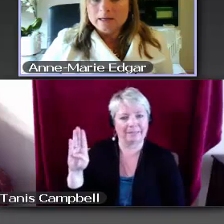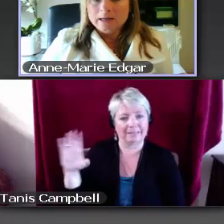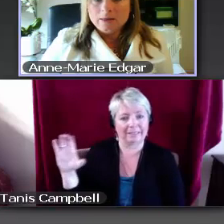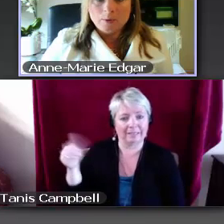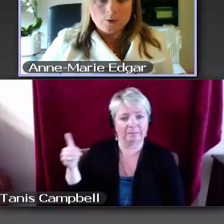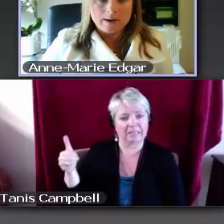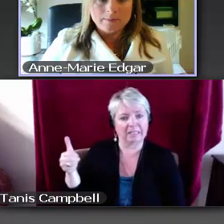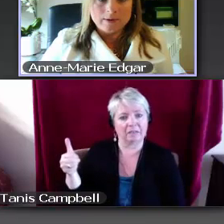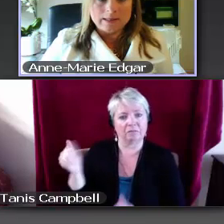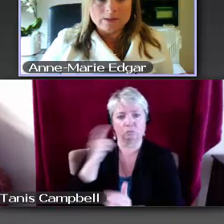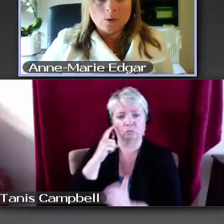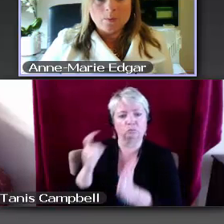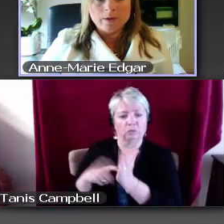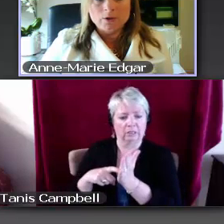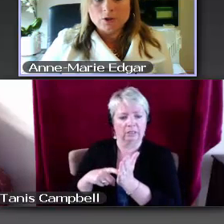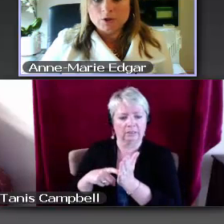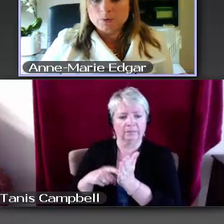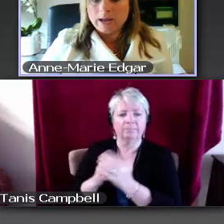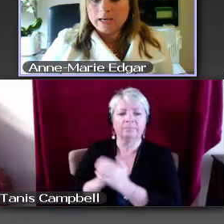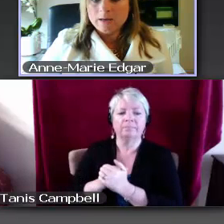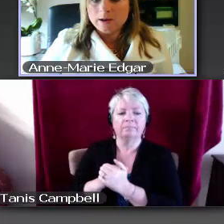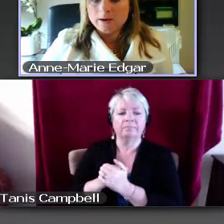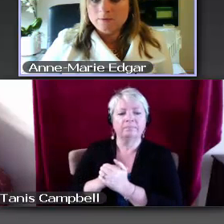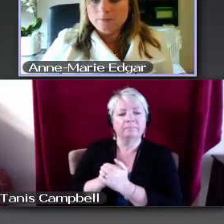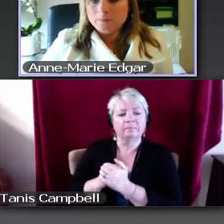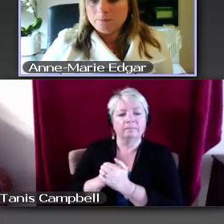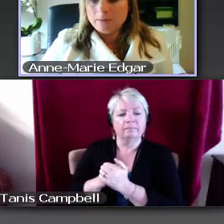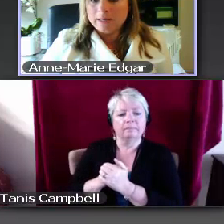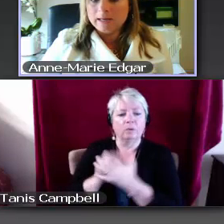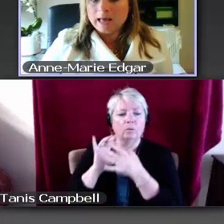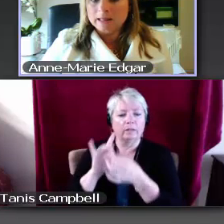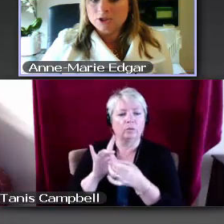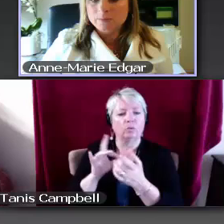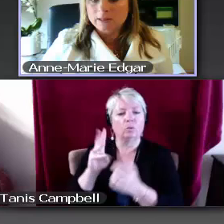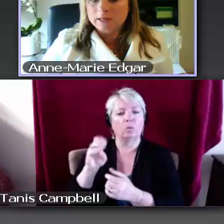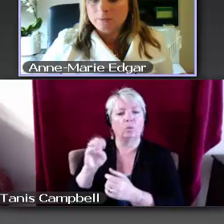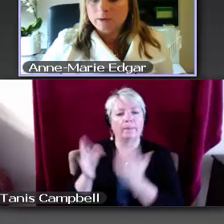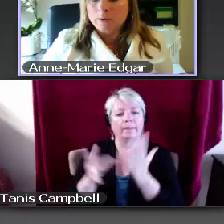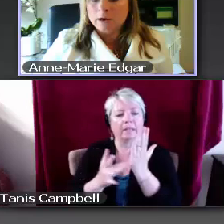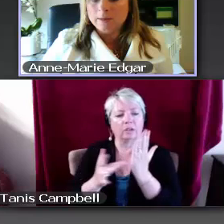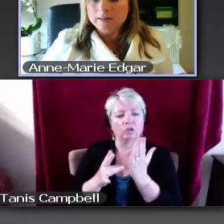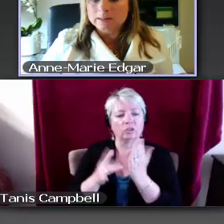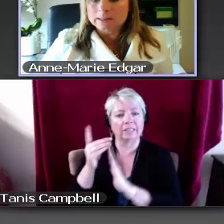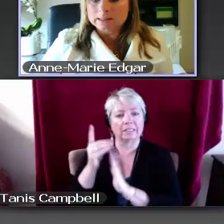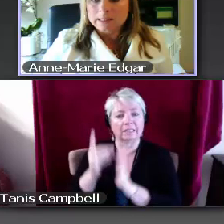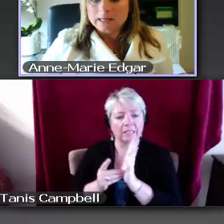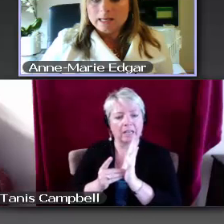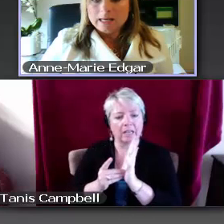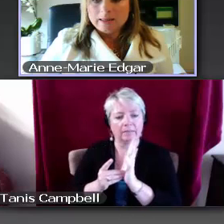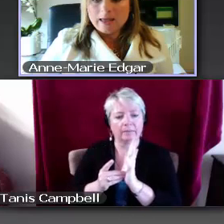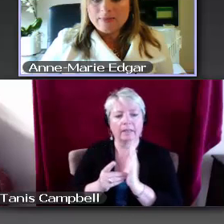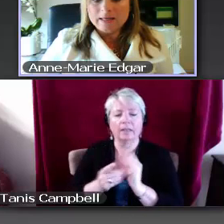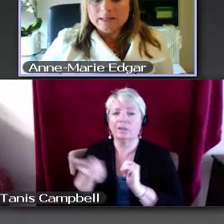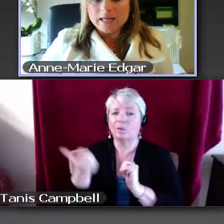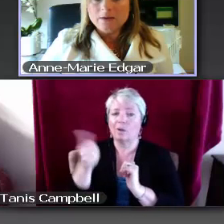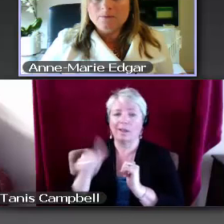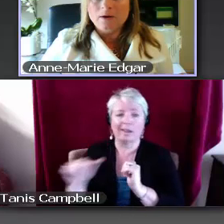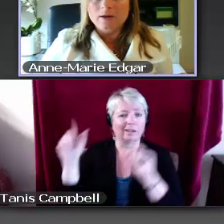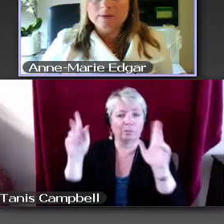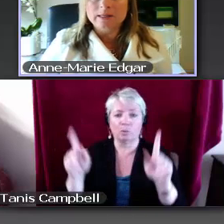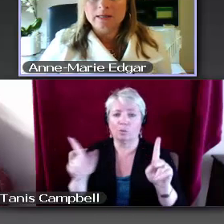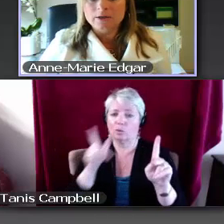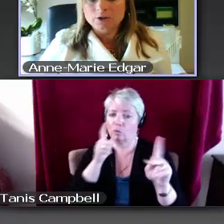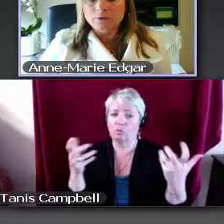design. The program is open to anyone meeting eligibility requirements, and the